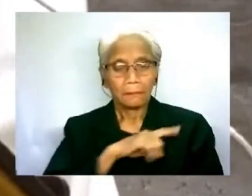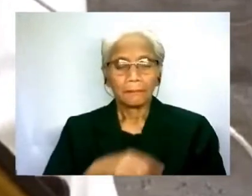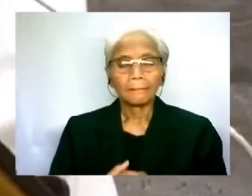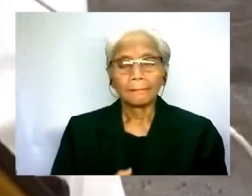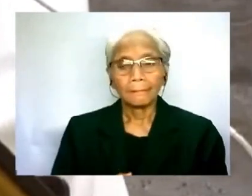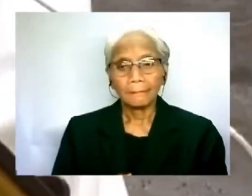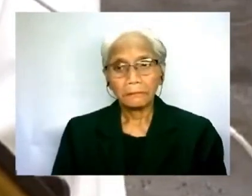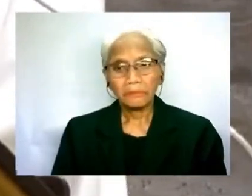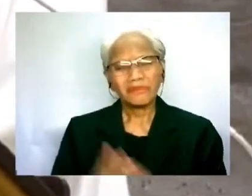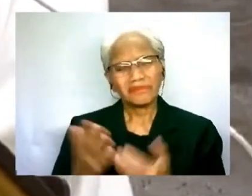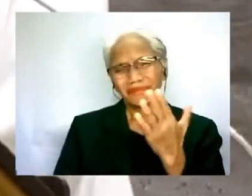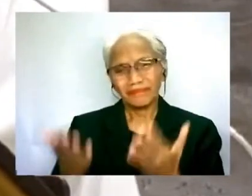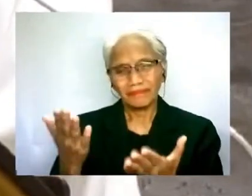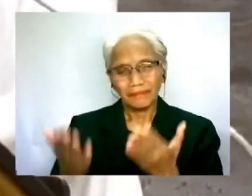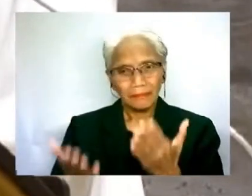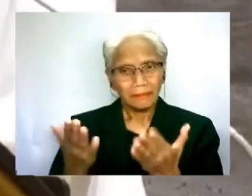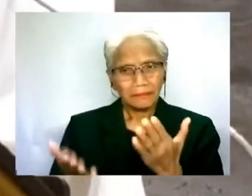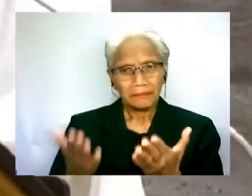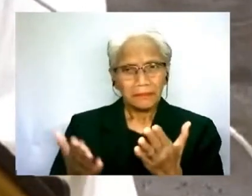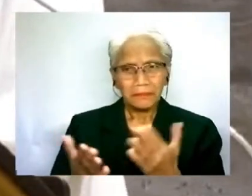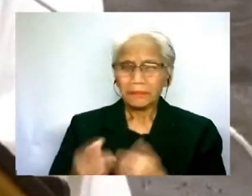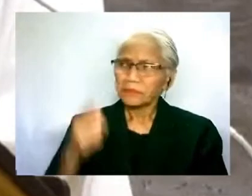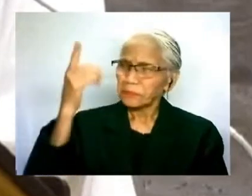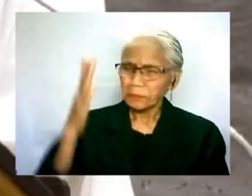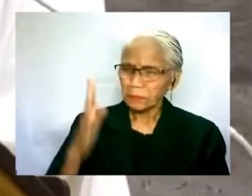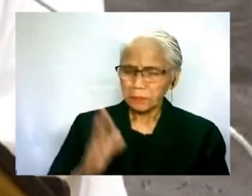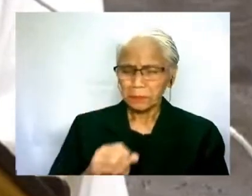Maybe God will not give you a kingdom